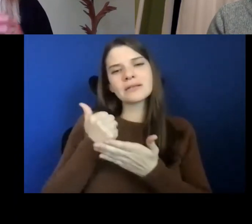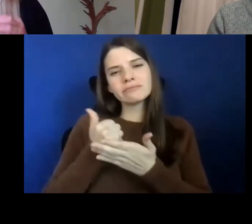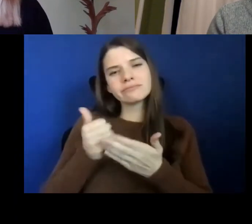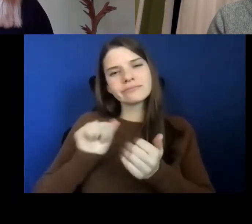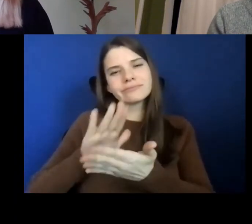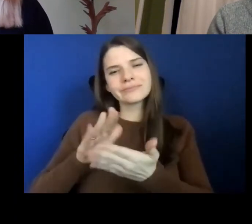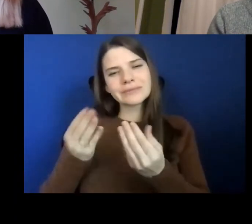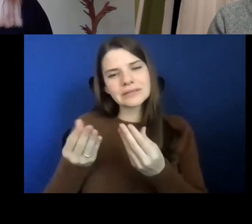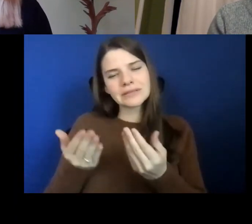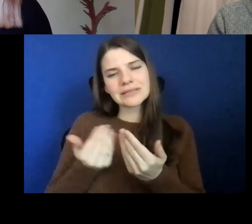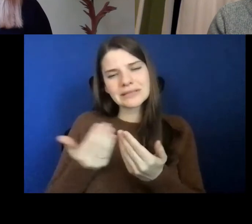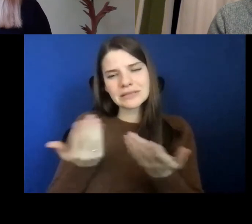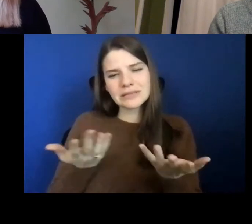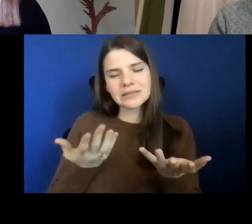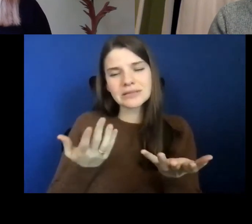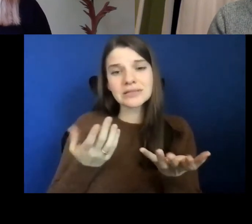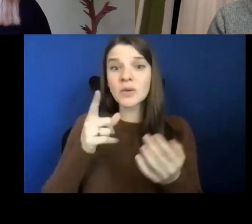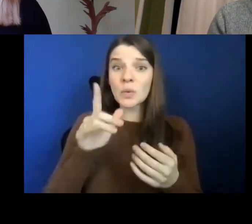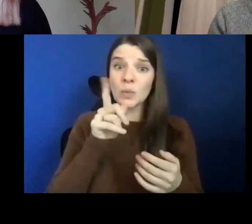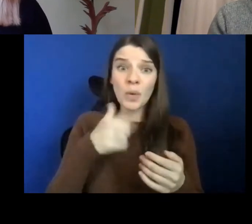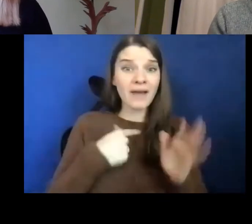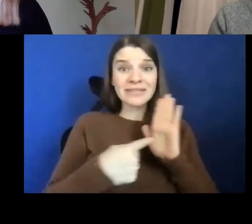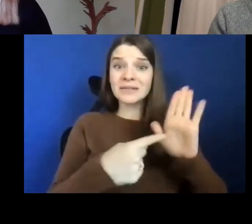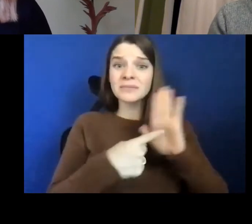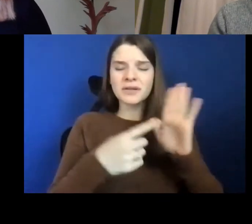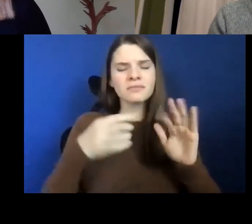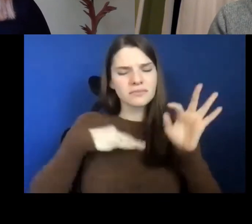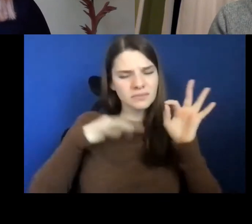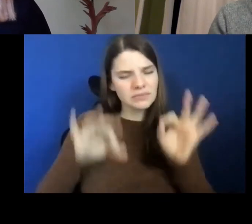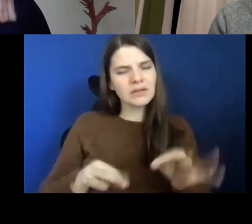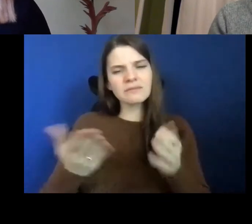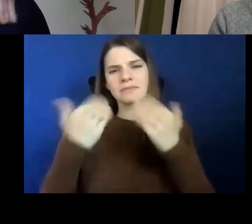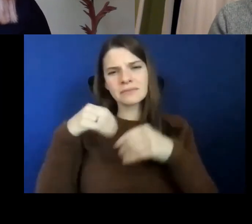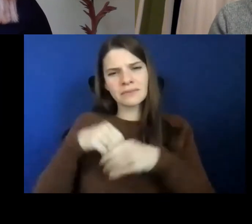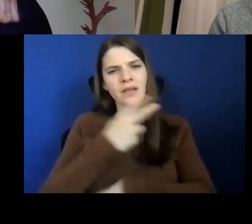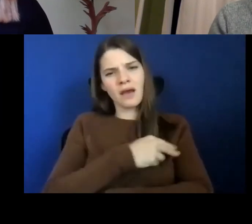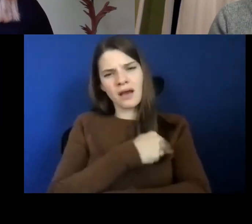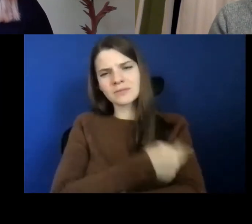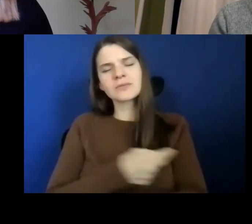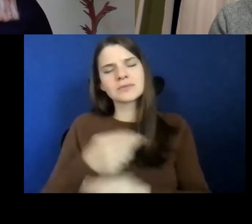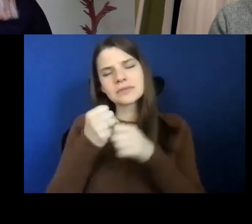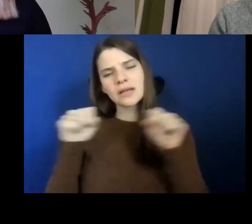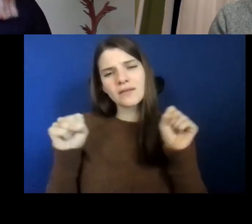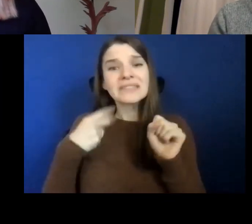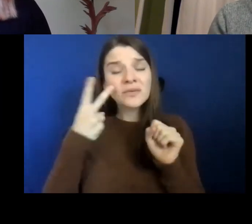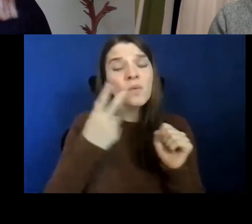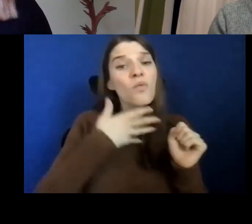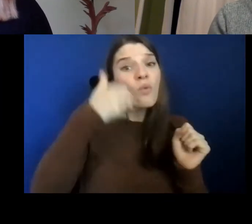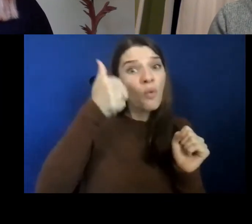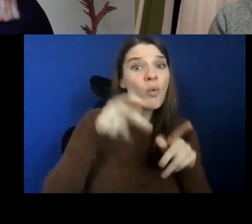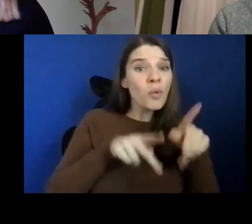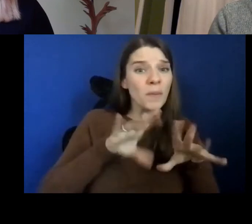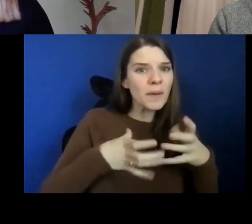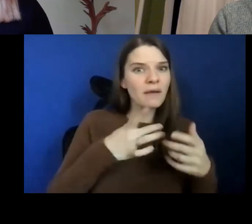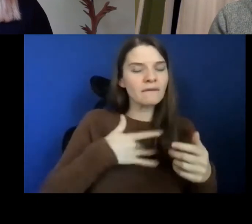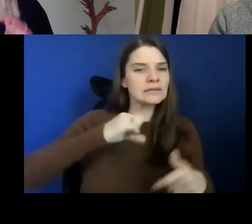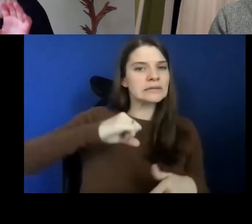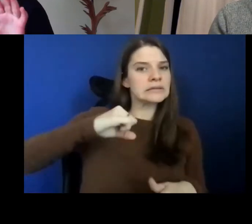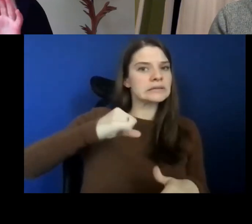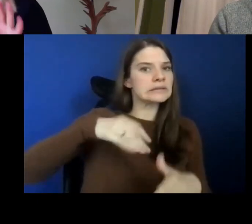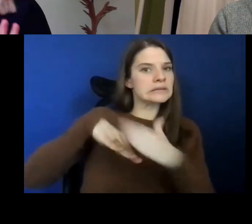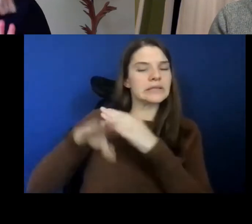symptoms, it is safe to come in the hospital. We certainly have seen our older populations being resistant to coming in the